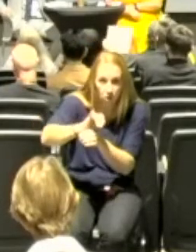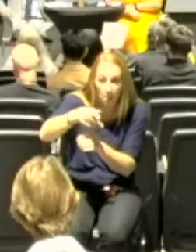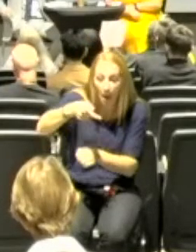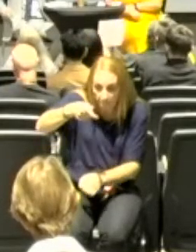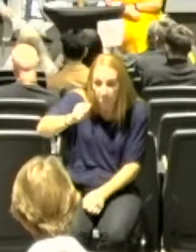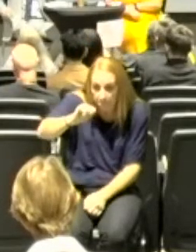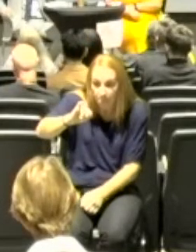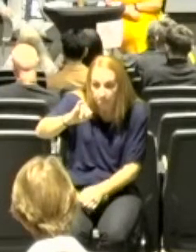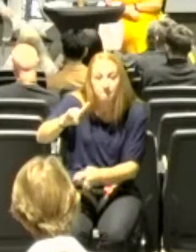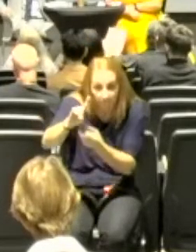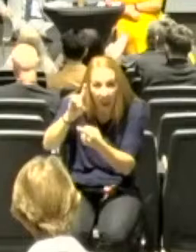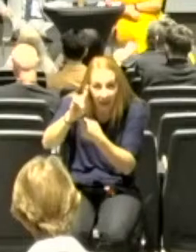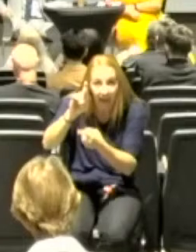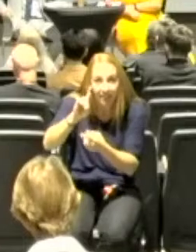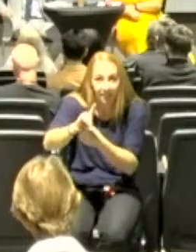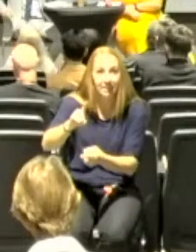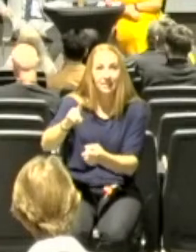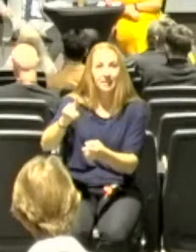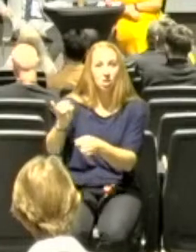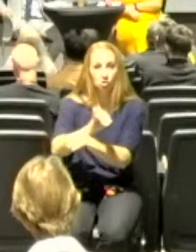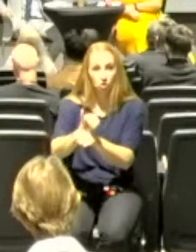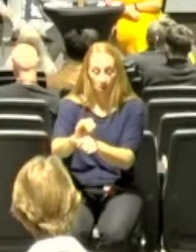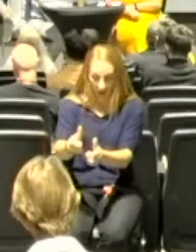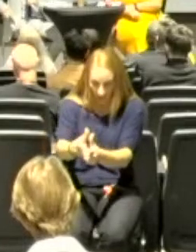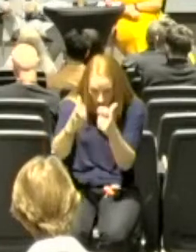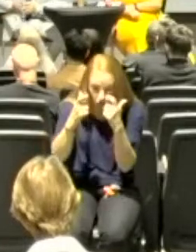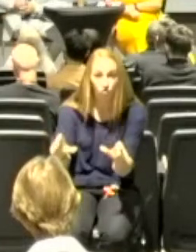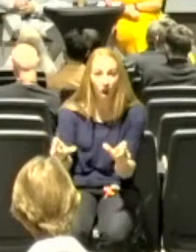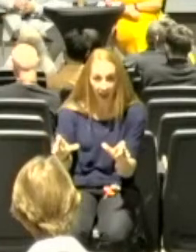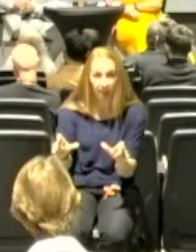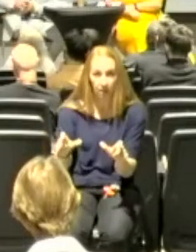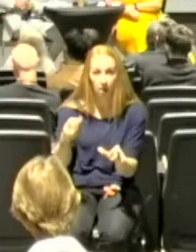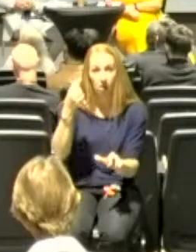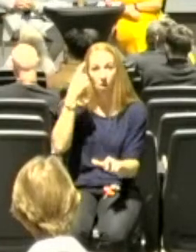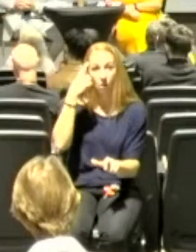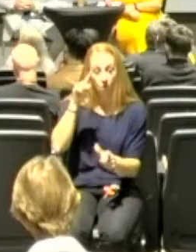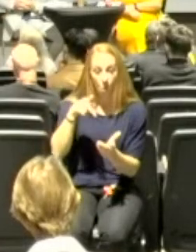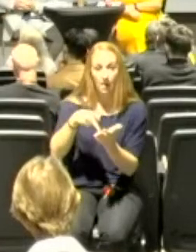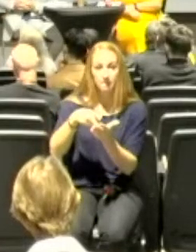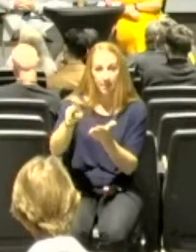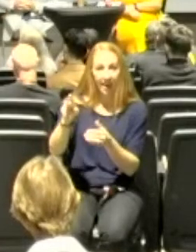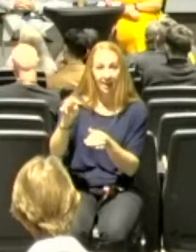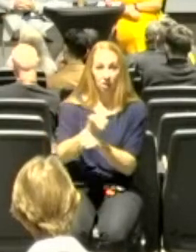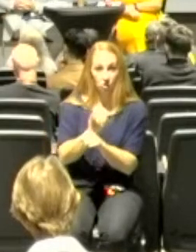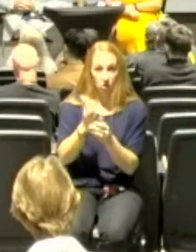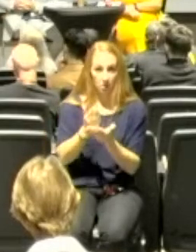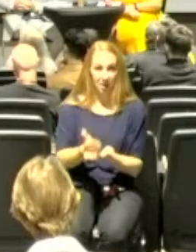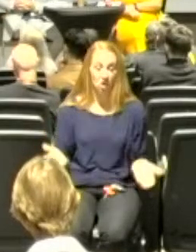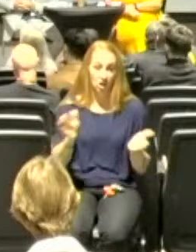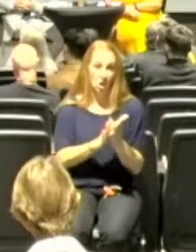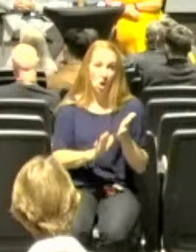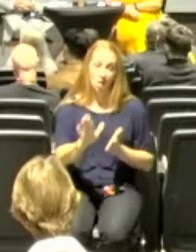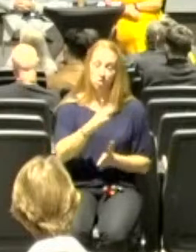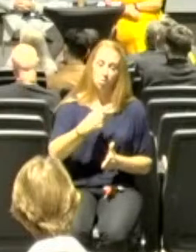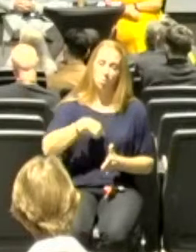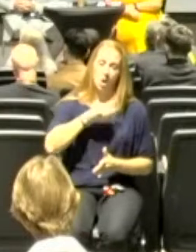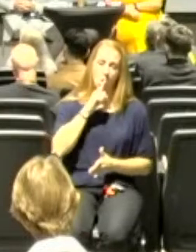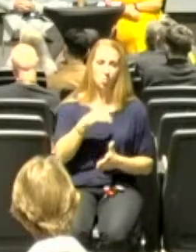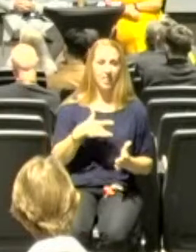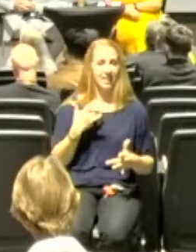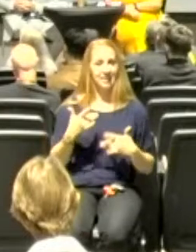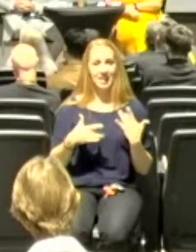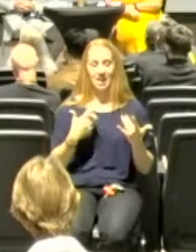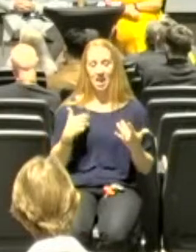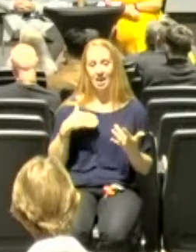W, whatever it is. You can get a check for a paid internship here at the college. So we're really excited to have